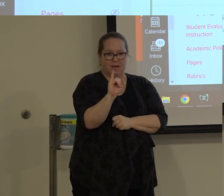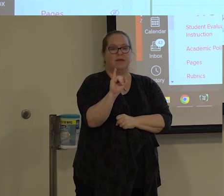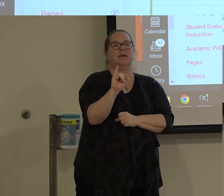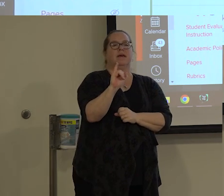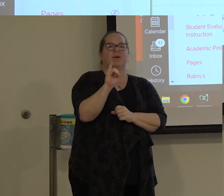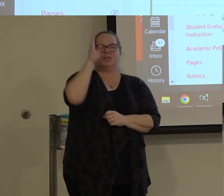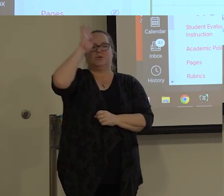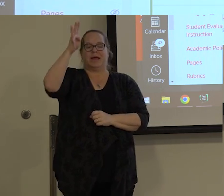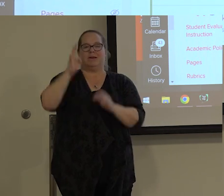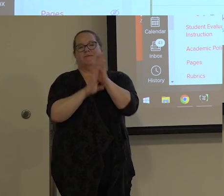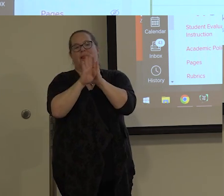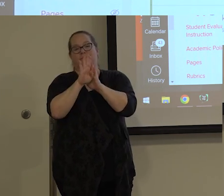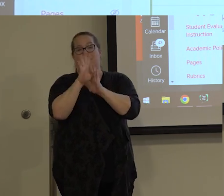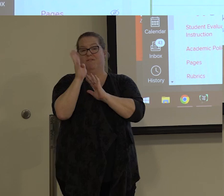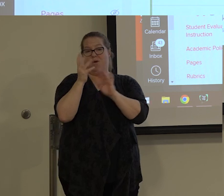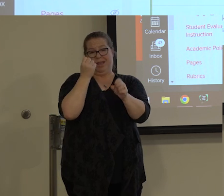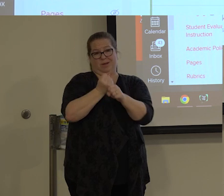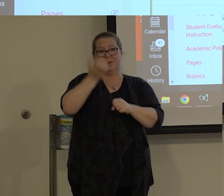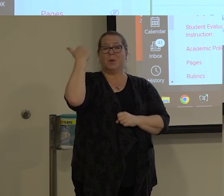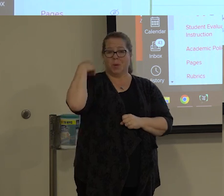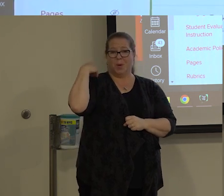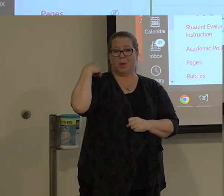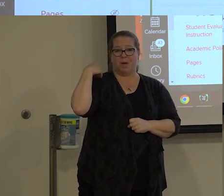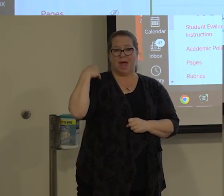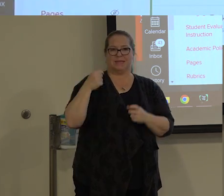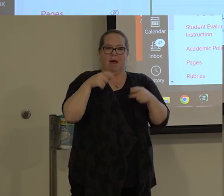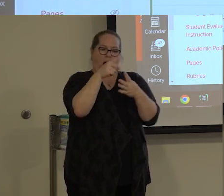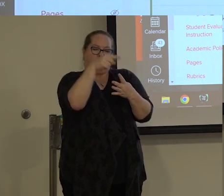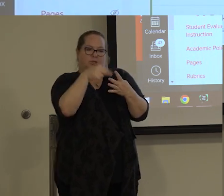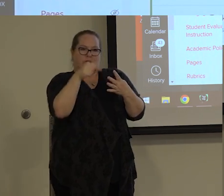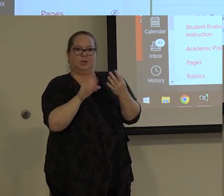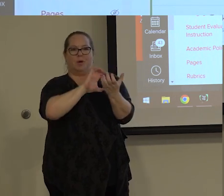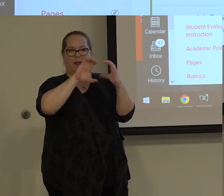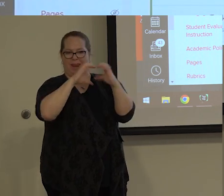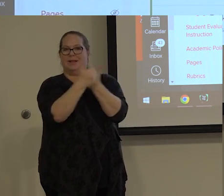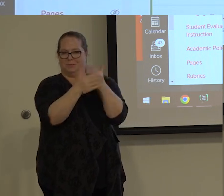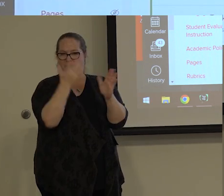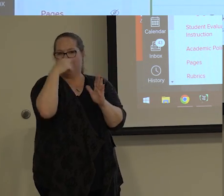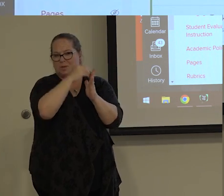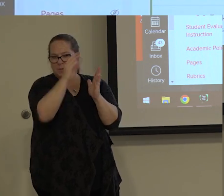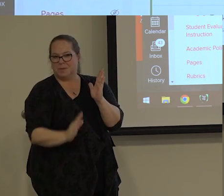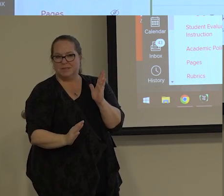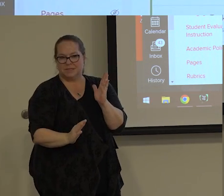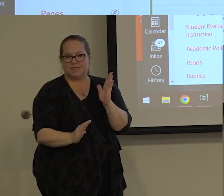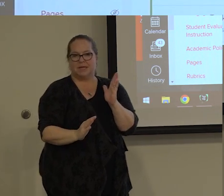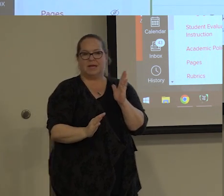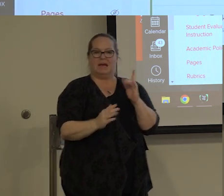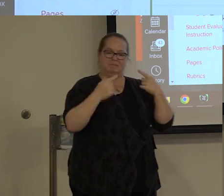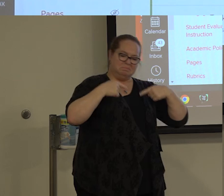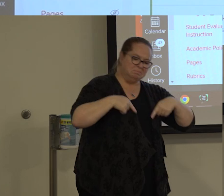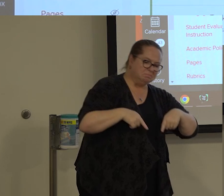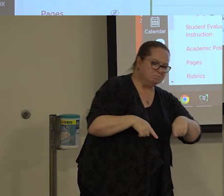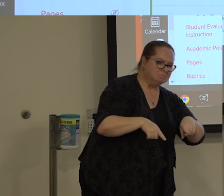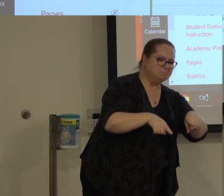was created or developed over 40 years ago as an alternative to the classroom track. And over the years, it has